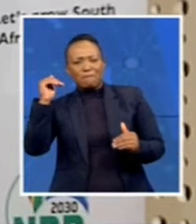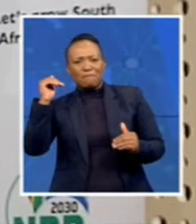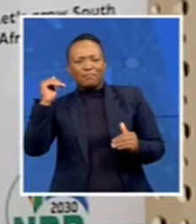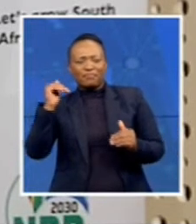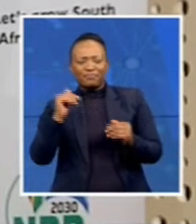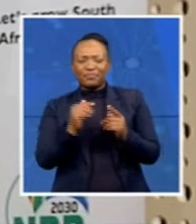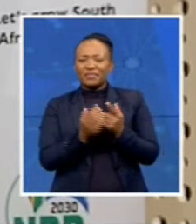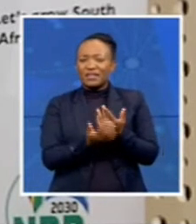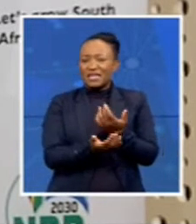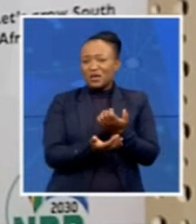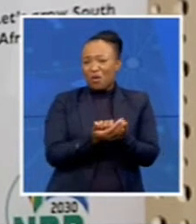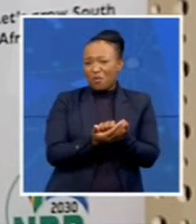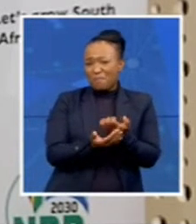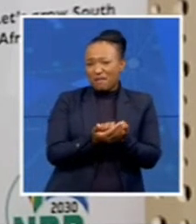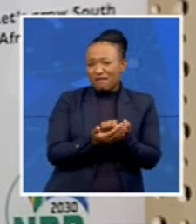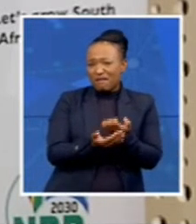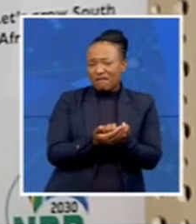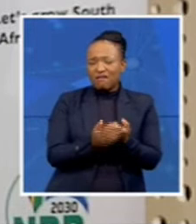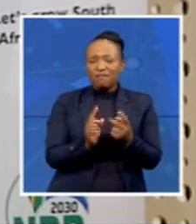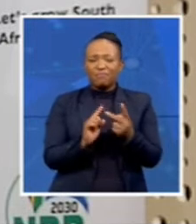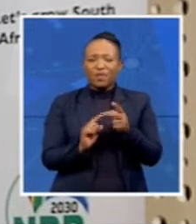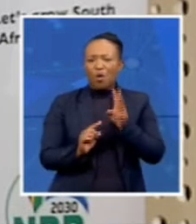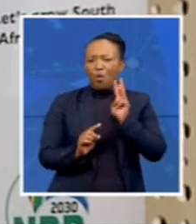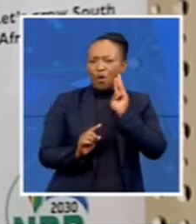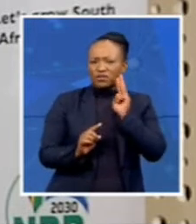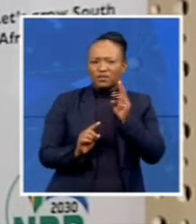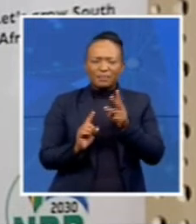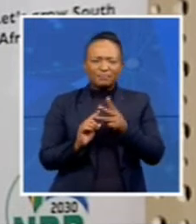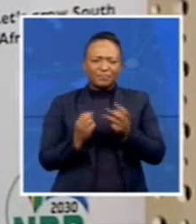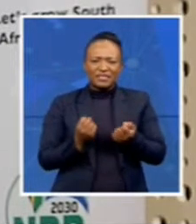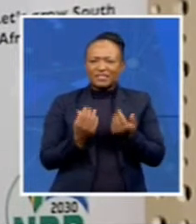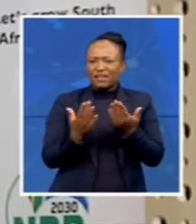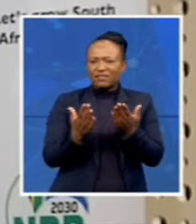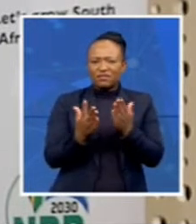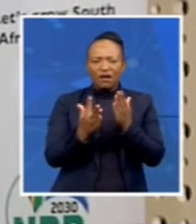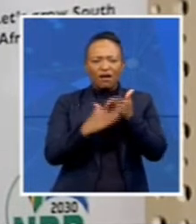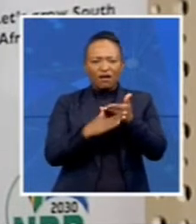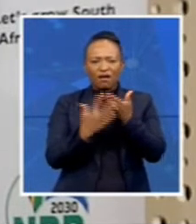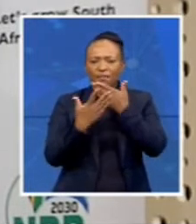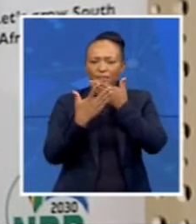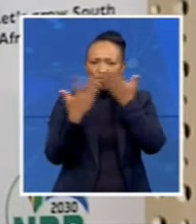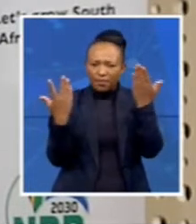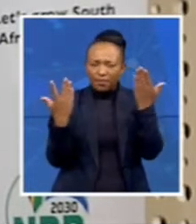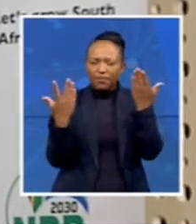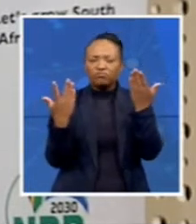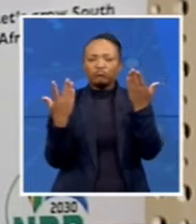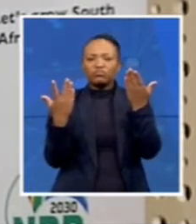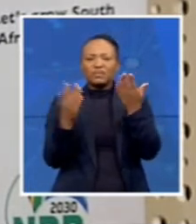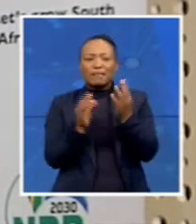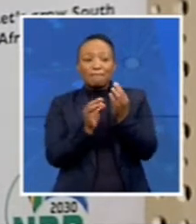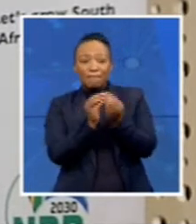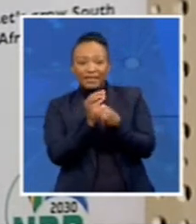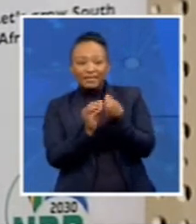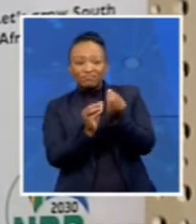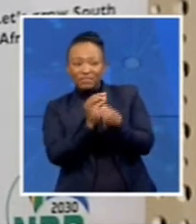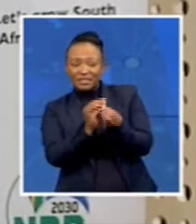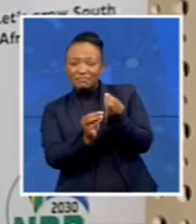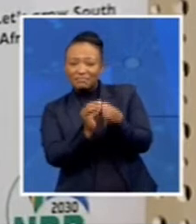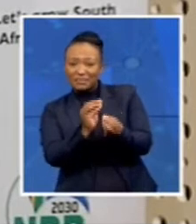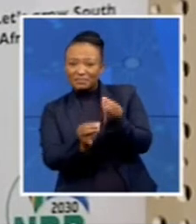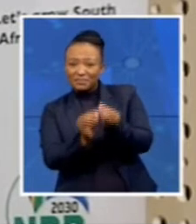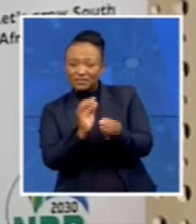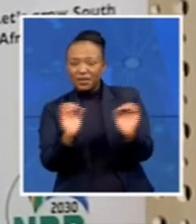water services and poor maintenance of our water infrastructure, and including our